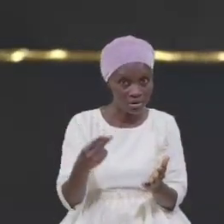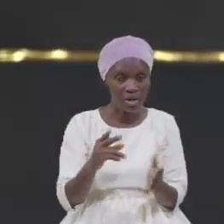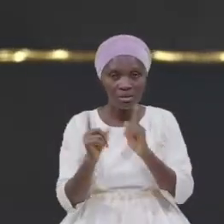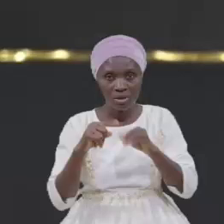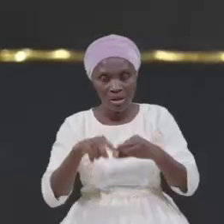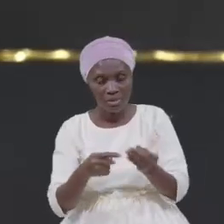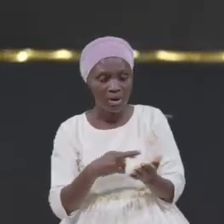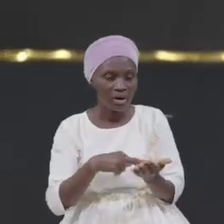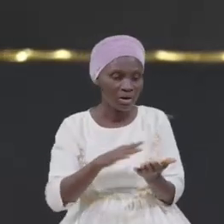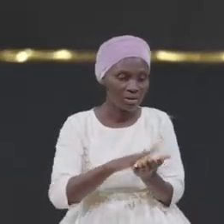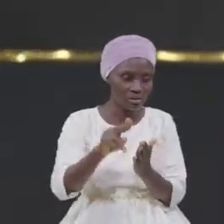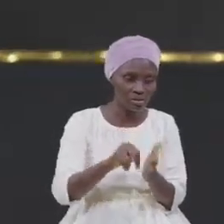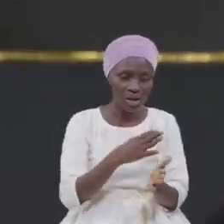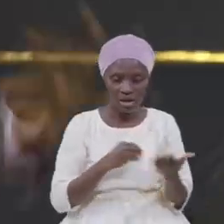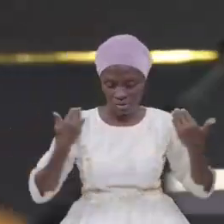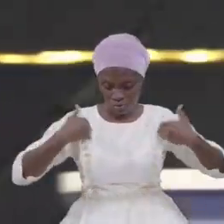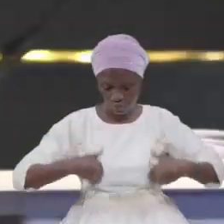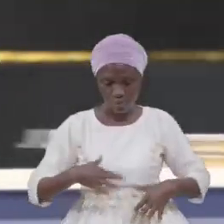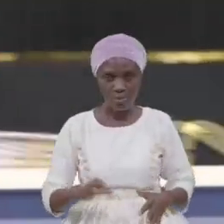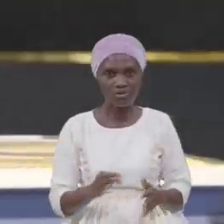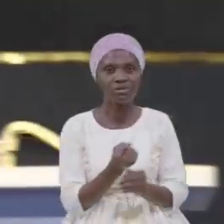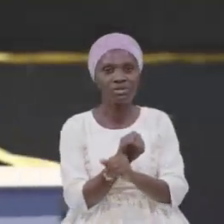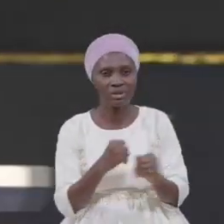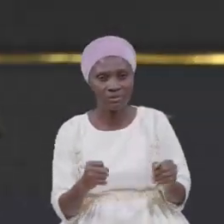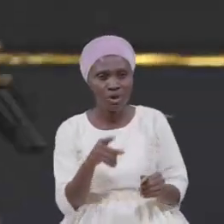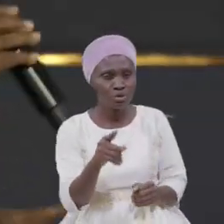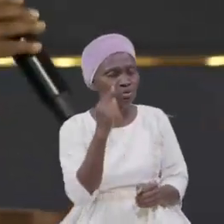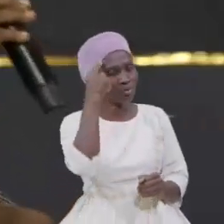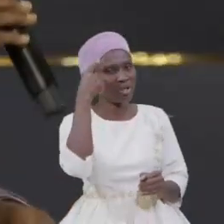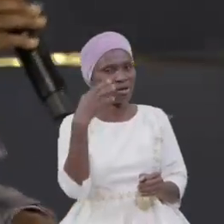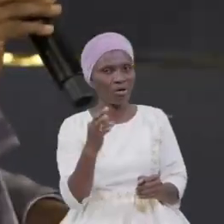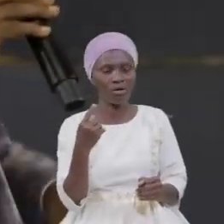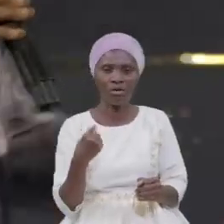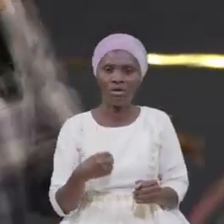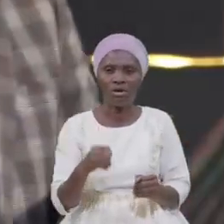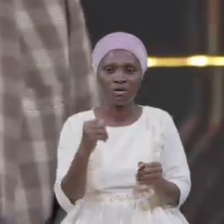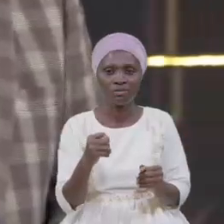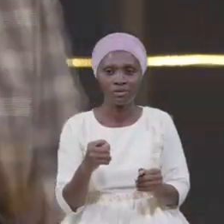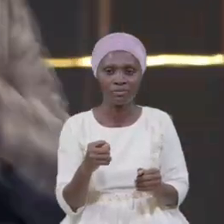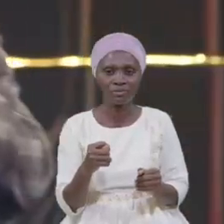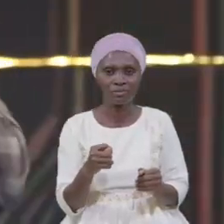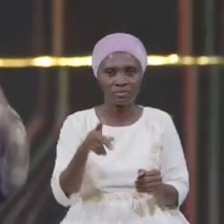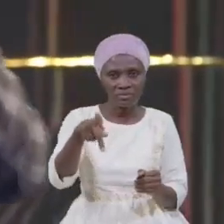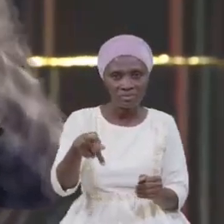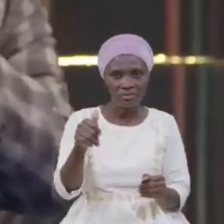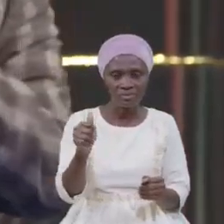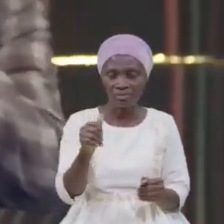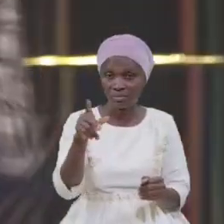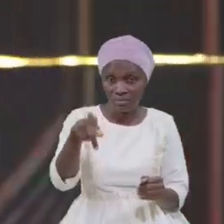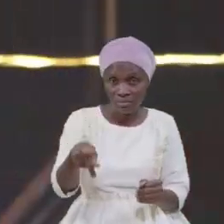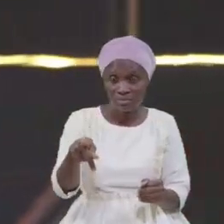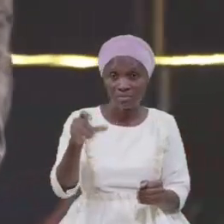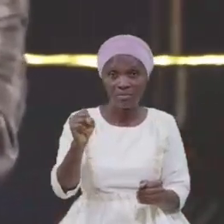robe, salvation. You think of the Psalms, and the Psalms talk about salvation. The salvation